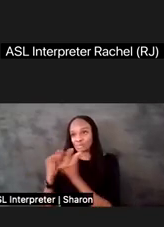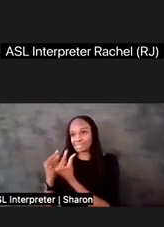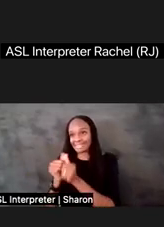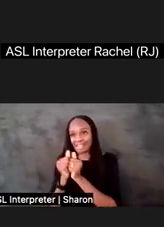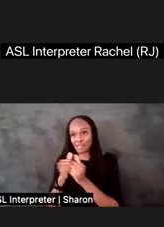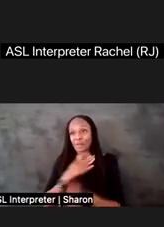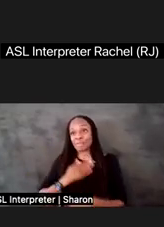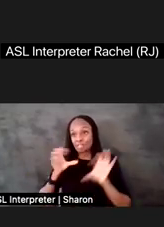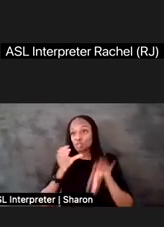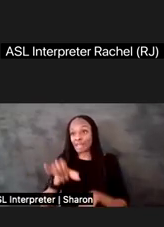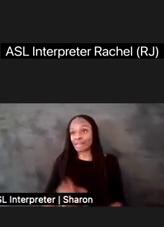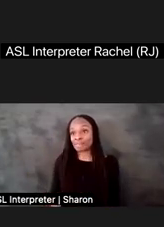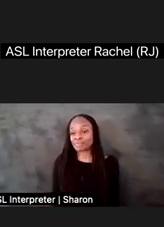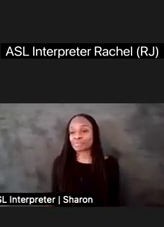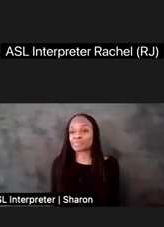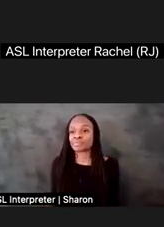so.